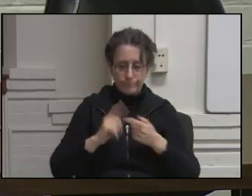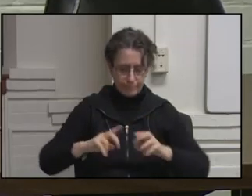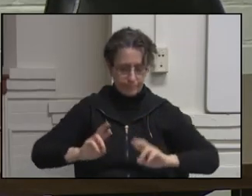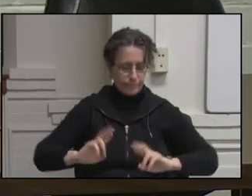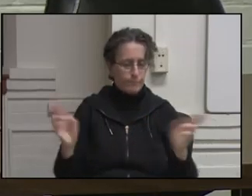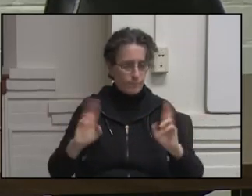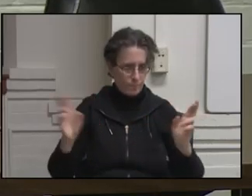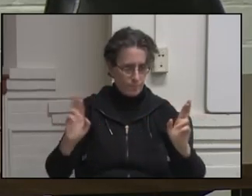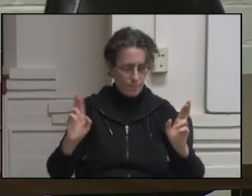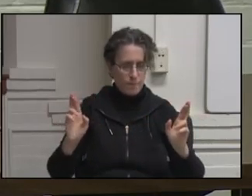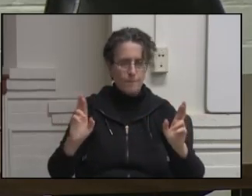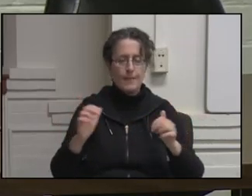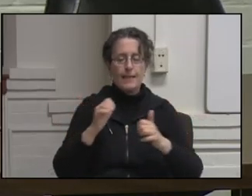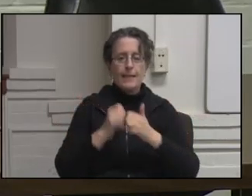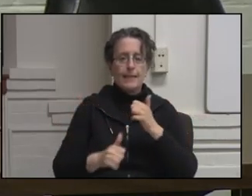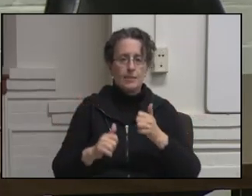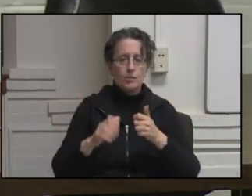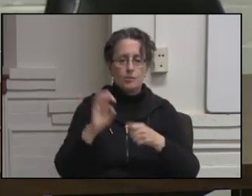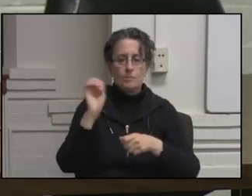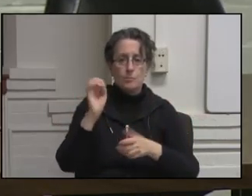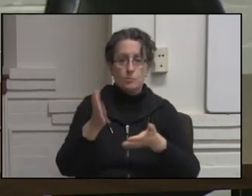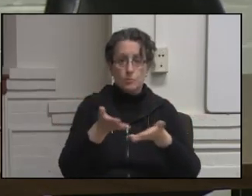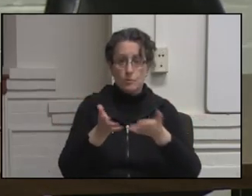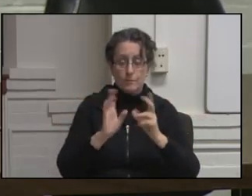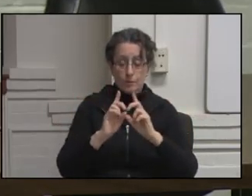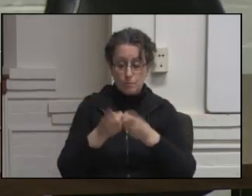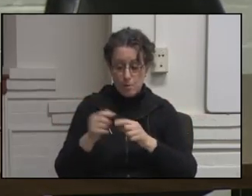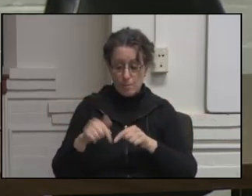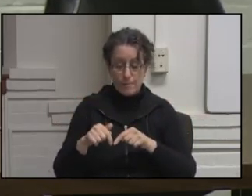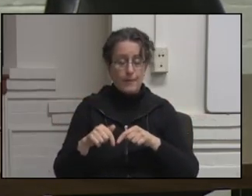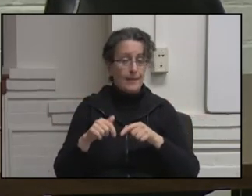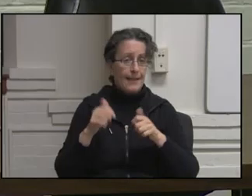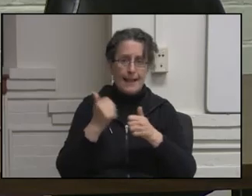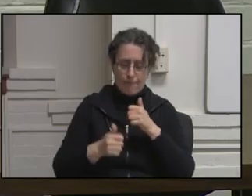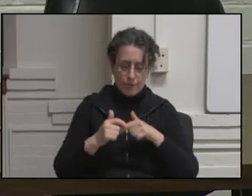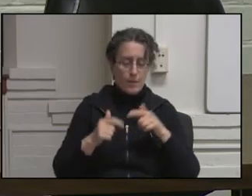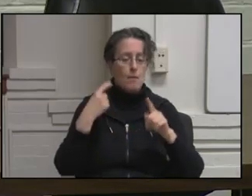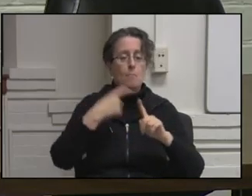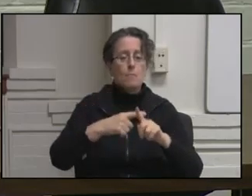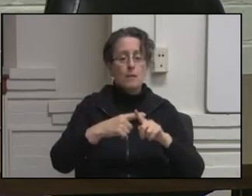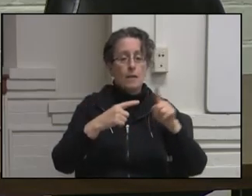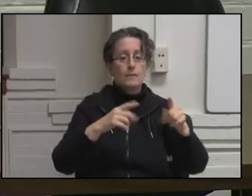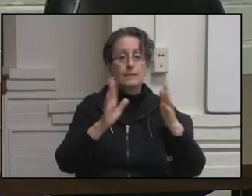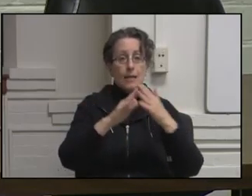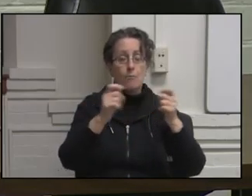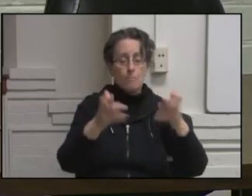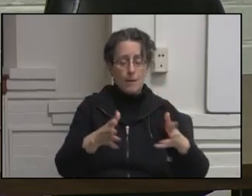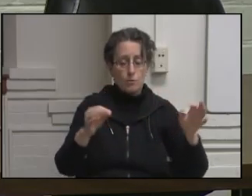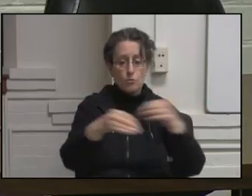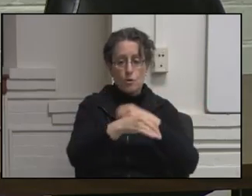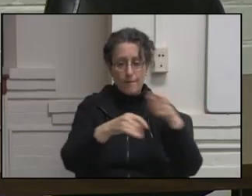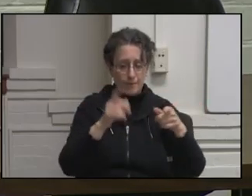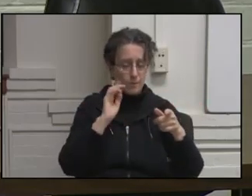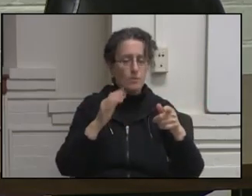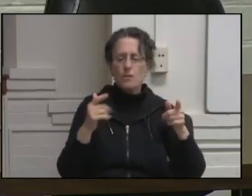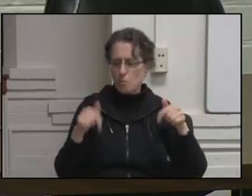department, emergency services department, as well as the town manager's office, will have a copy. It's